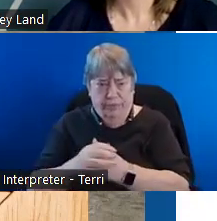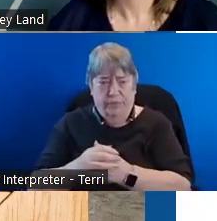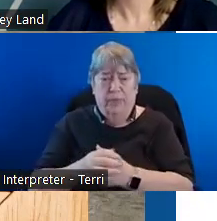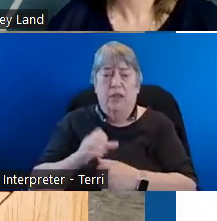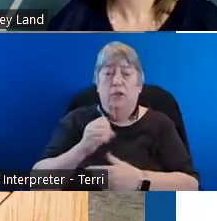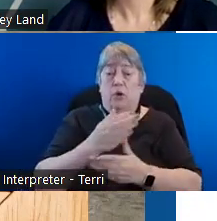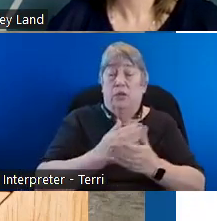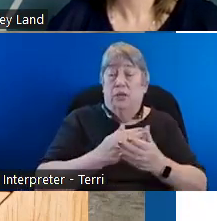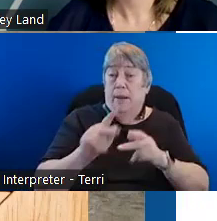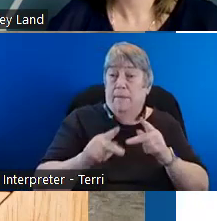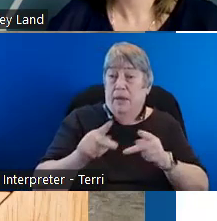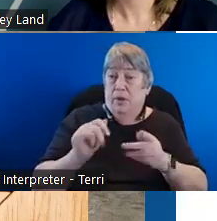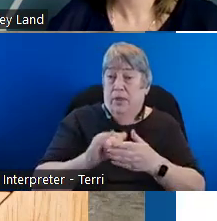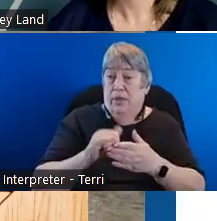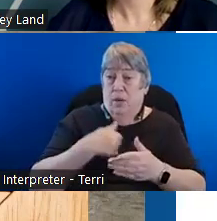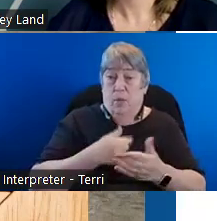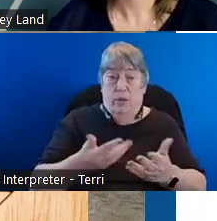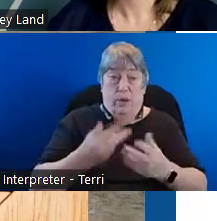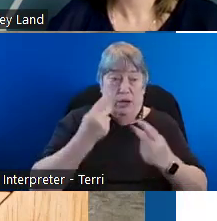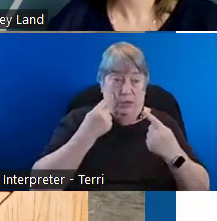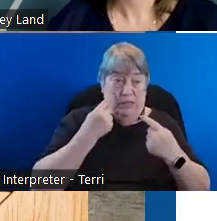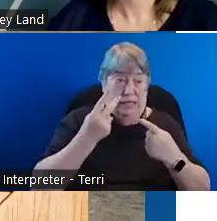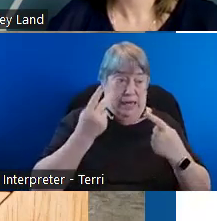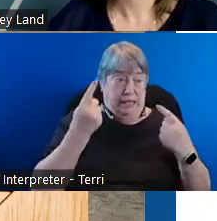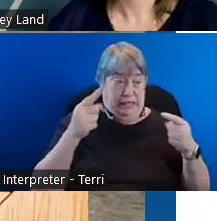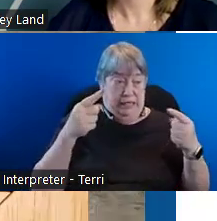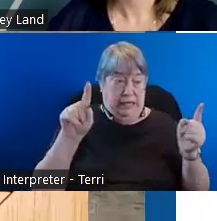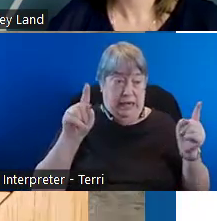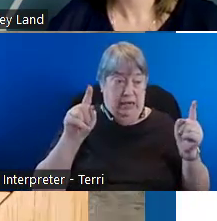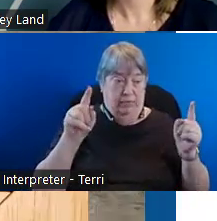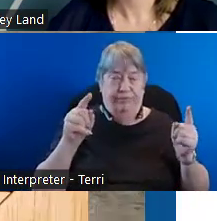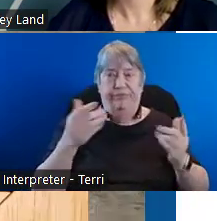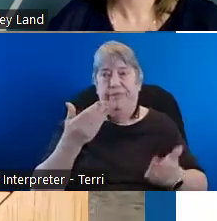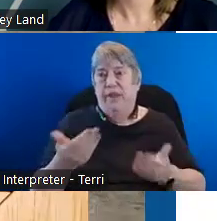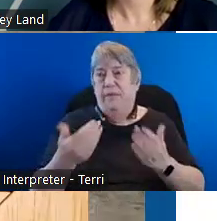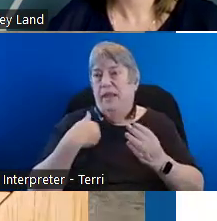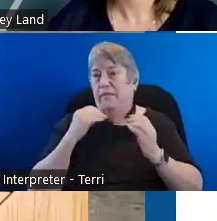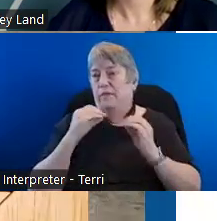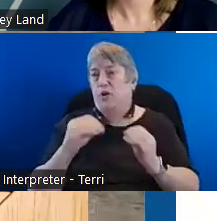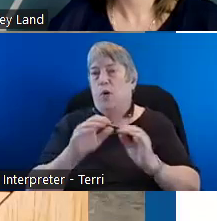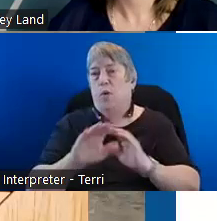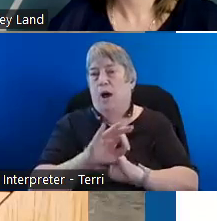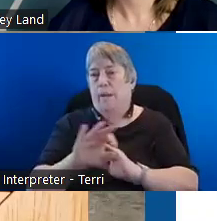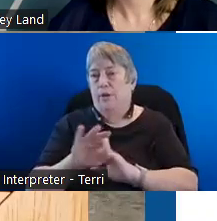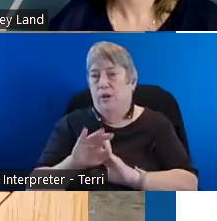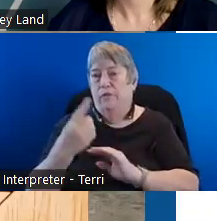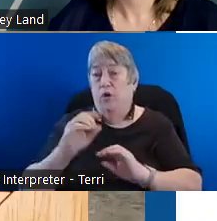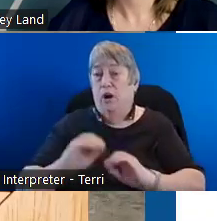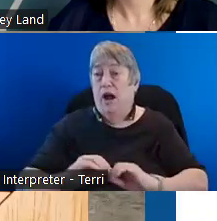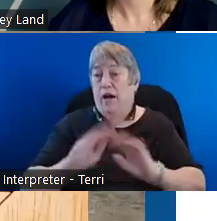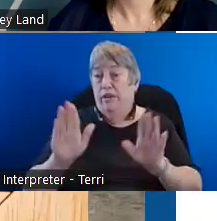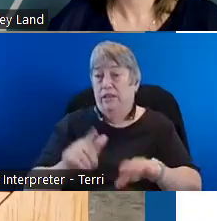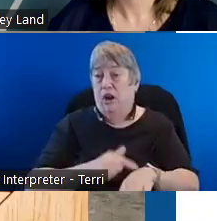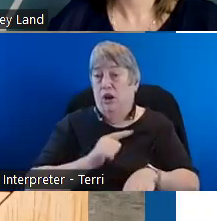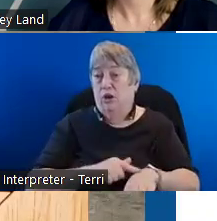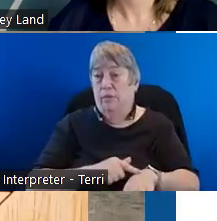succeed in employment, they may not have an option for an obvious long-term support, meaning they don't have